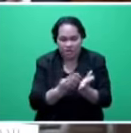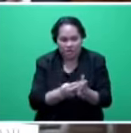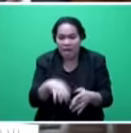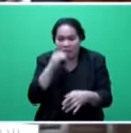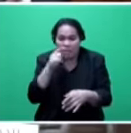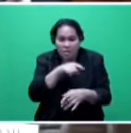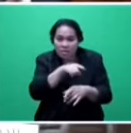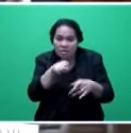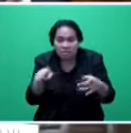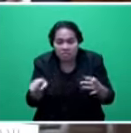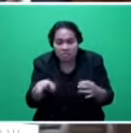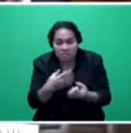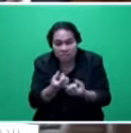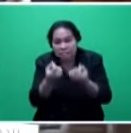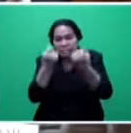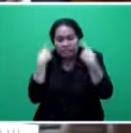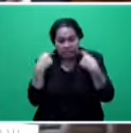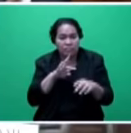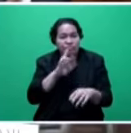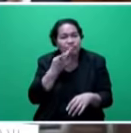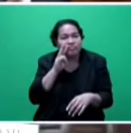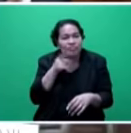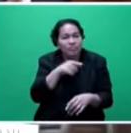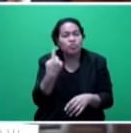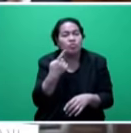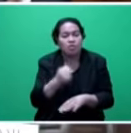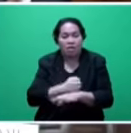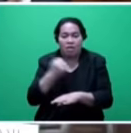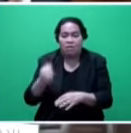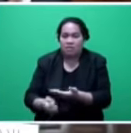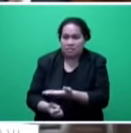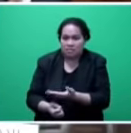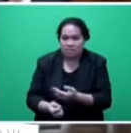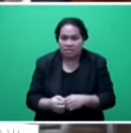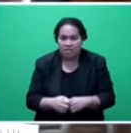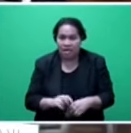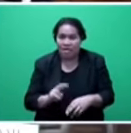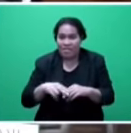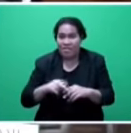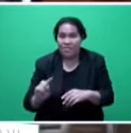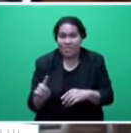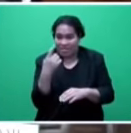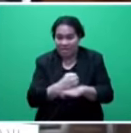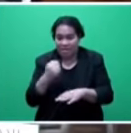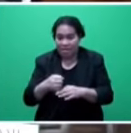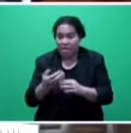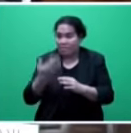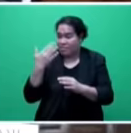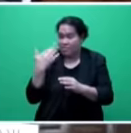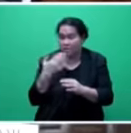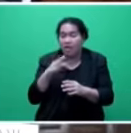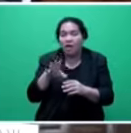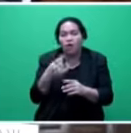deceived by the Fiji government, the Fiji First government, Mr. Prime Minister, in the last few years by the